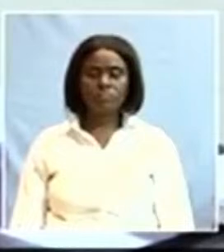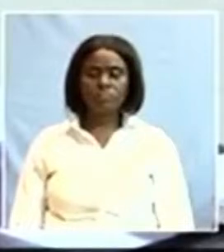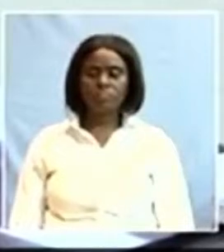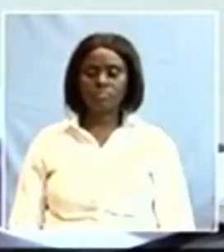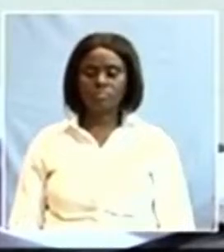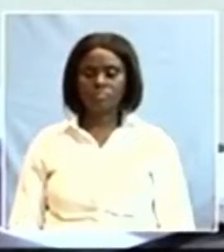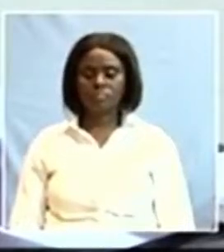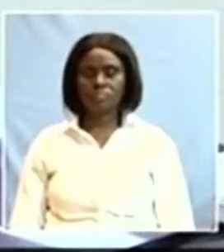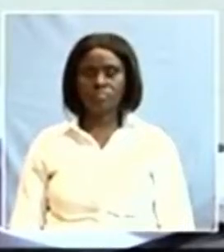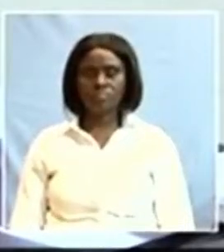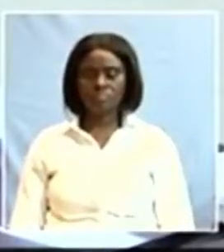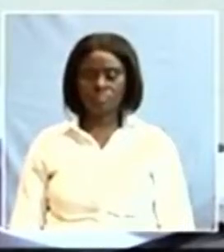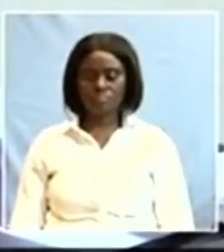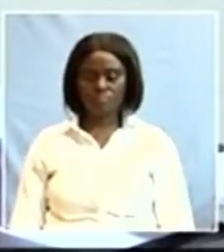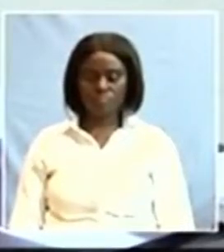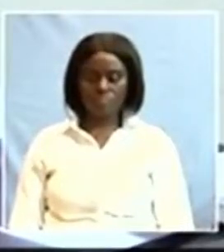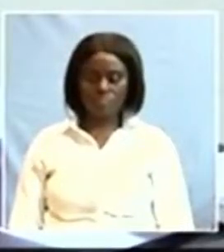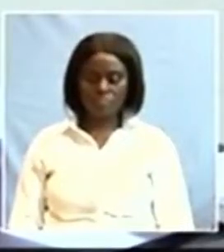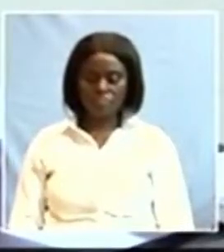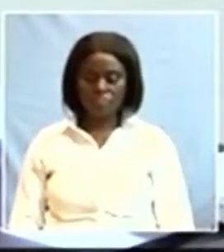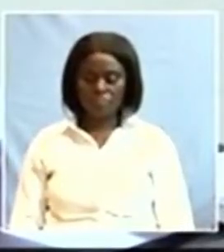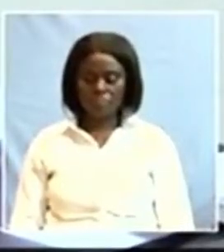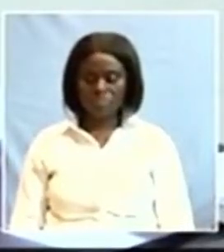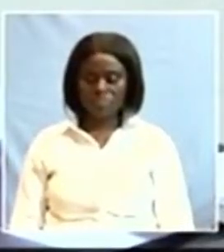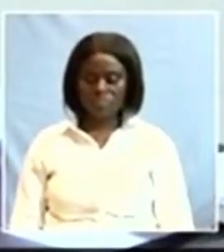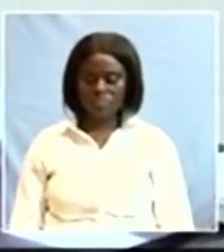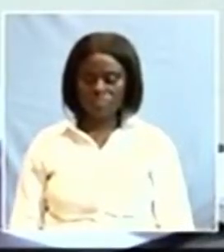engineering and procurement.